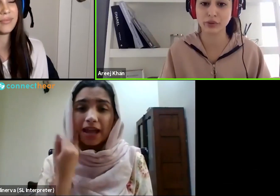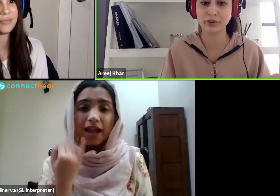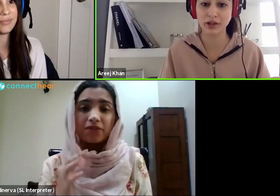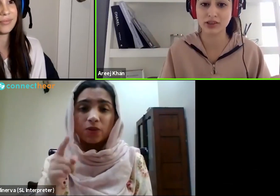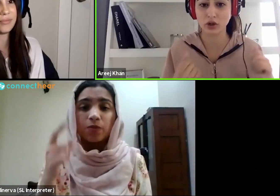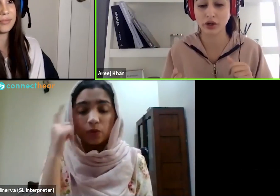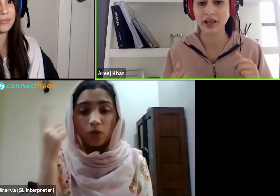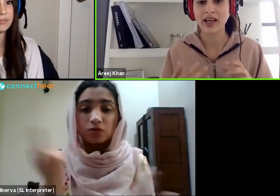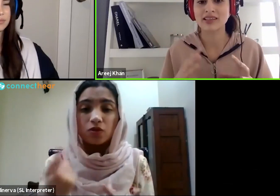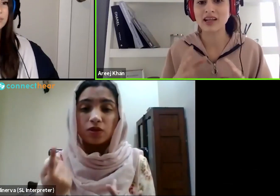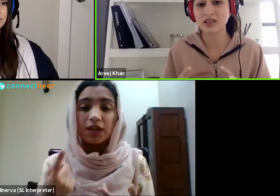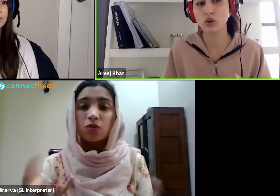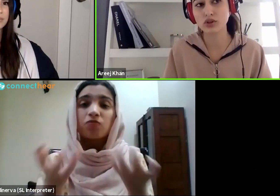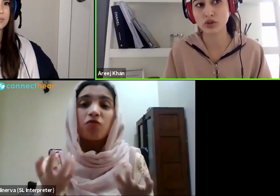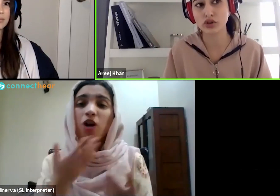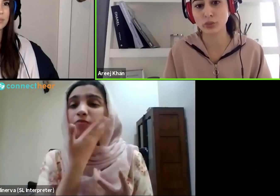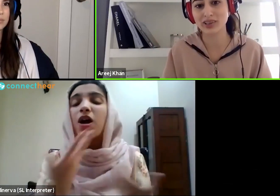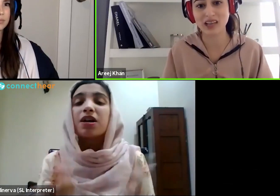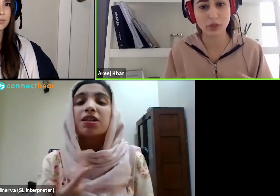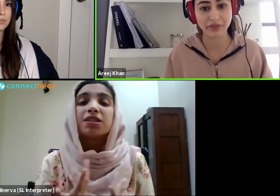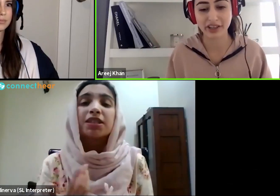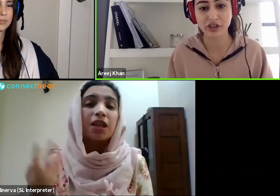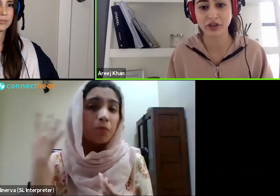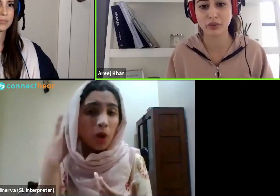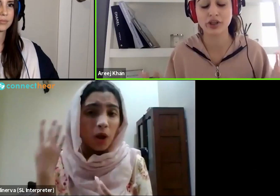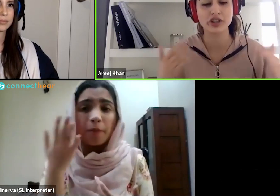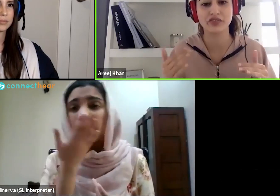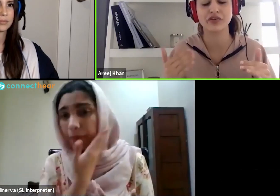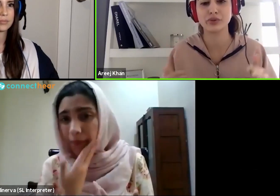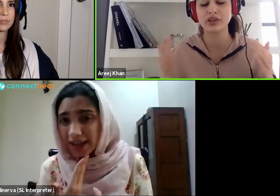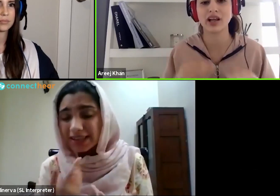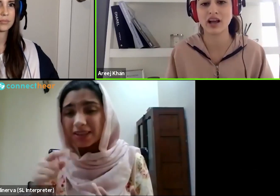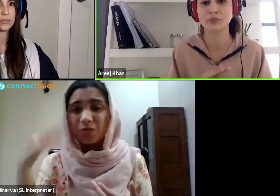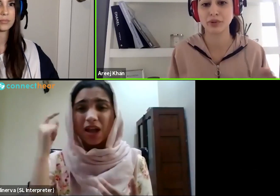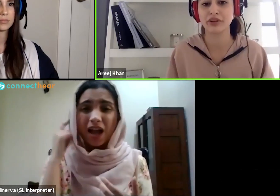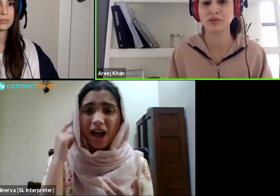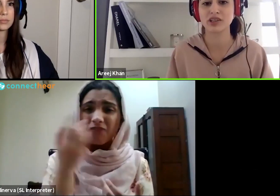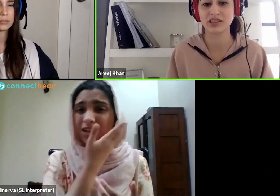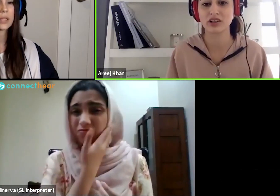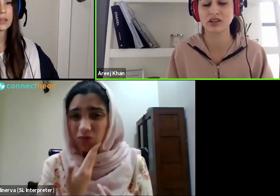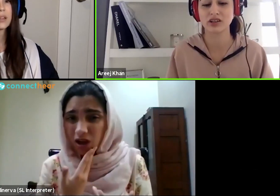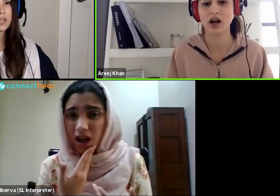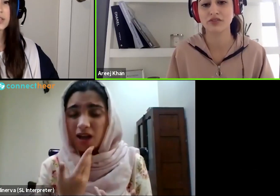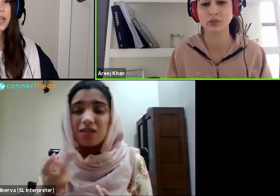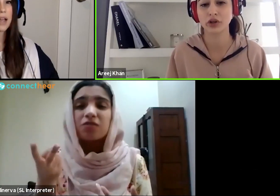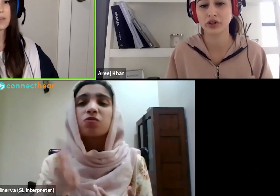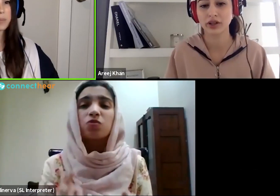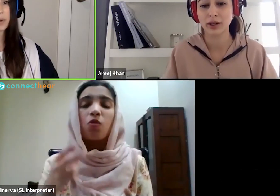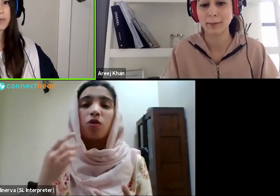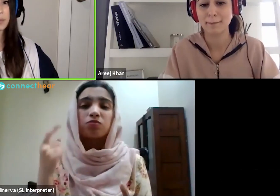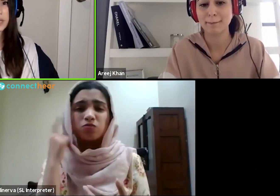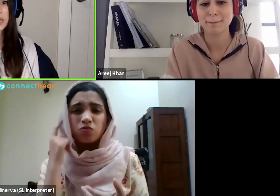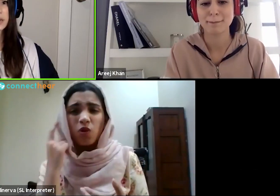afterwards put your implants on? Is that also to do with the sound in the kitchen, or it's just for you to like have a break from listening? Just to have